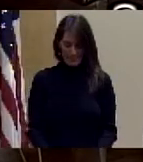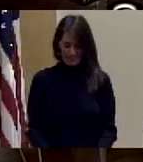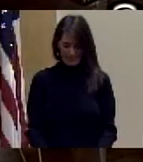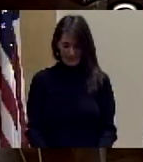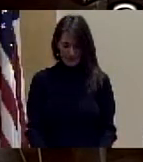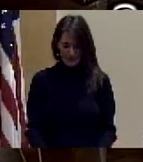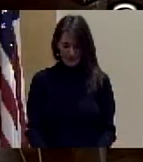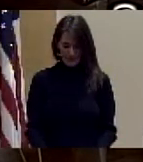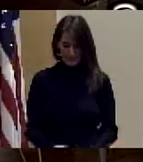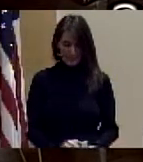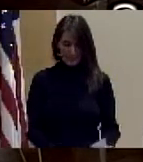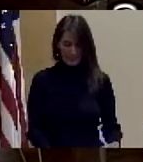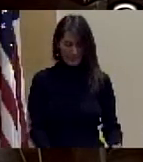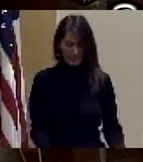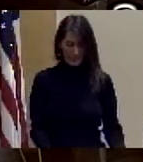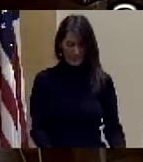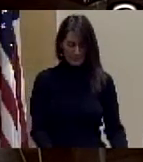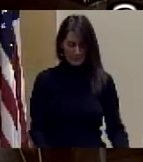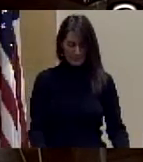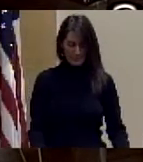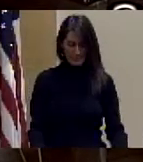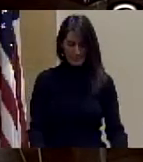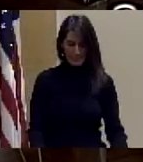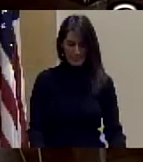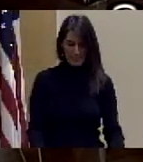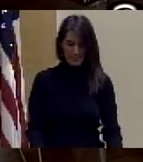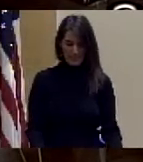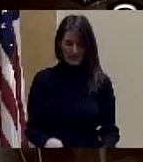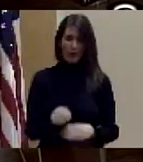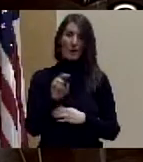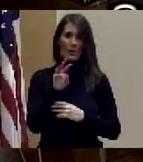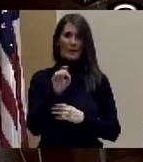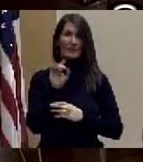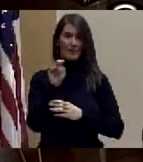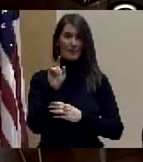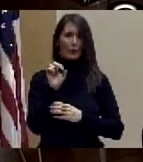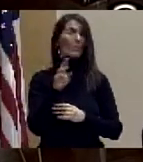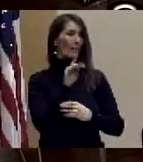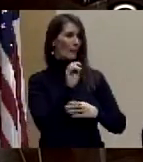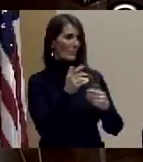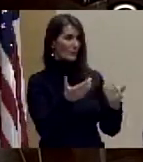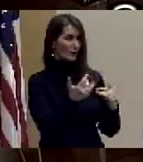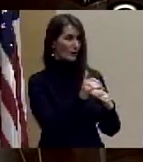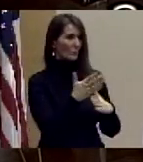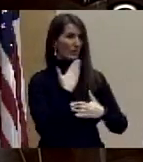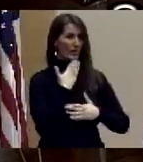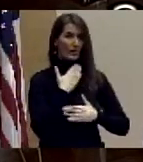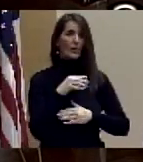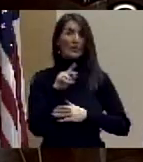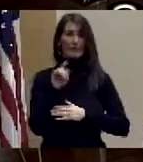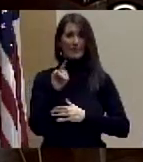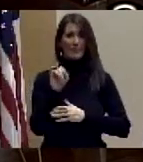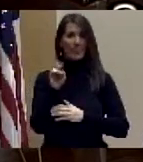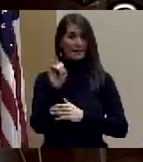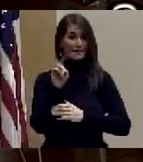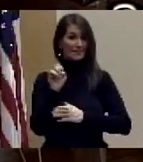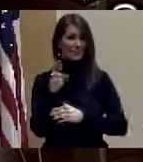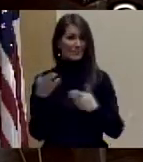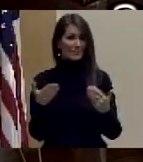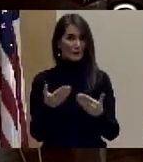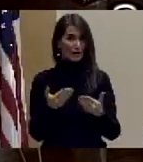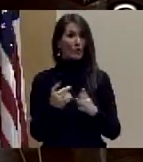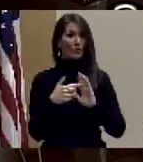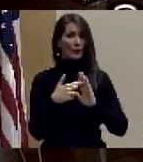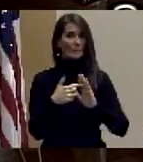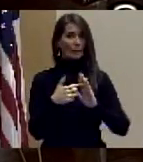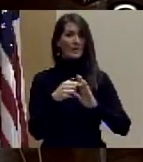County legislator Paul Haney is with us tonight as well. Thank you, Paul. Kate Munzinger is here as a representative